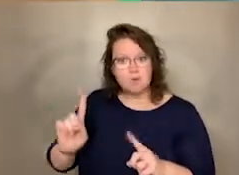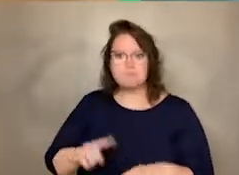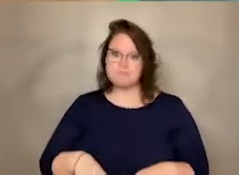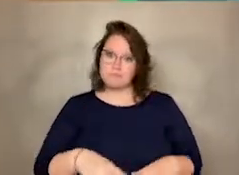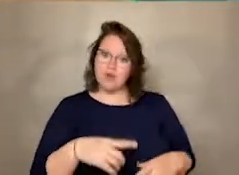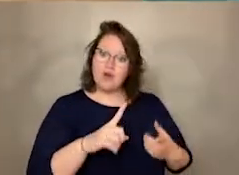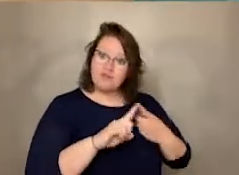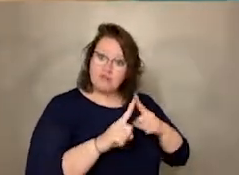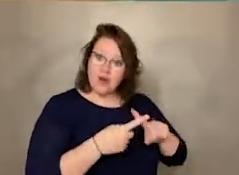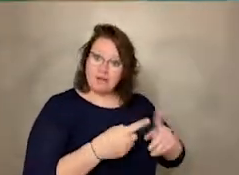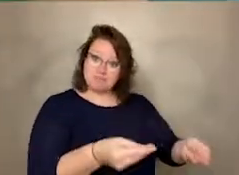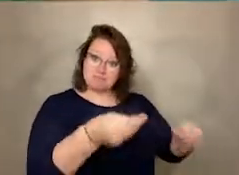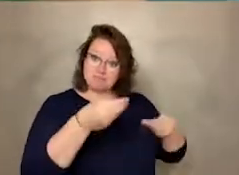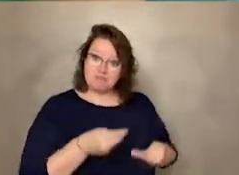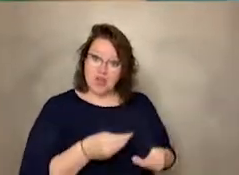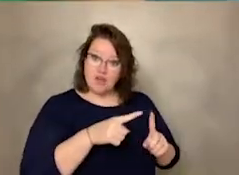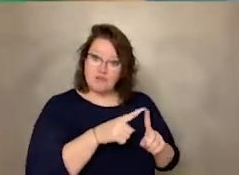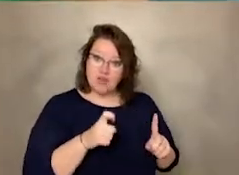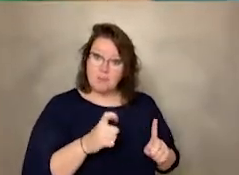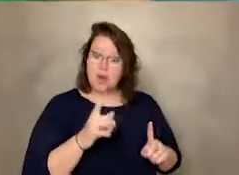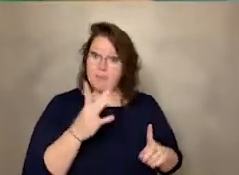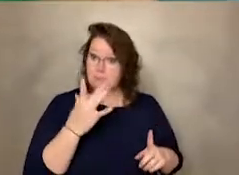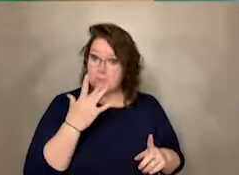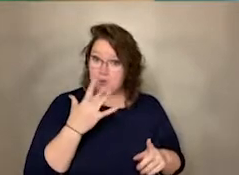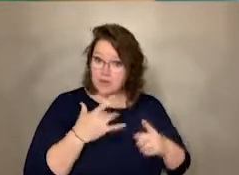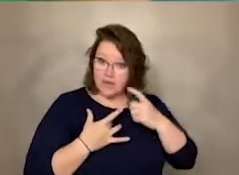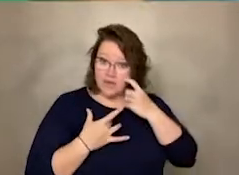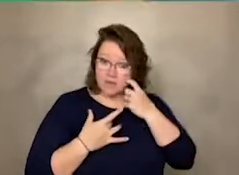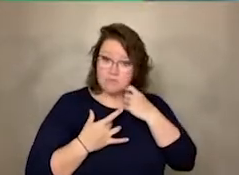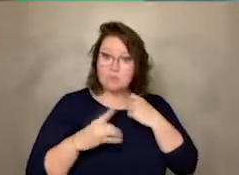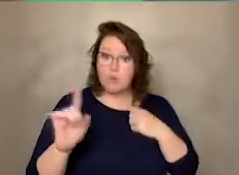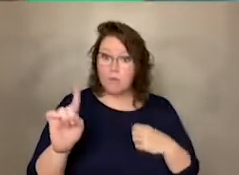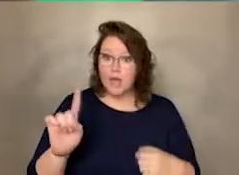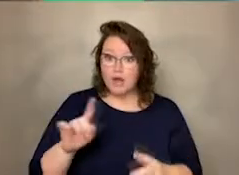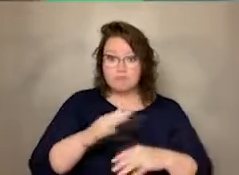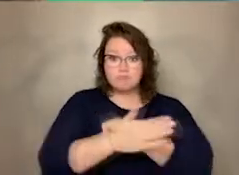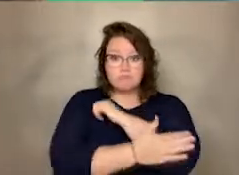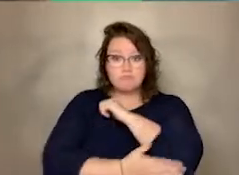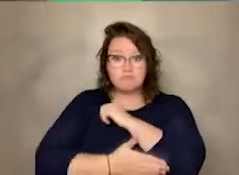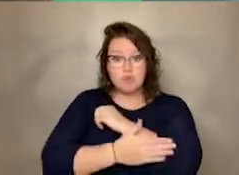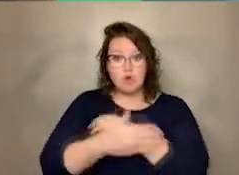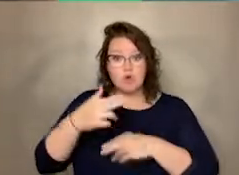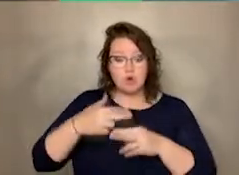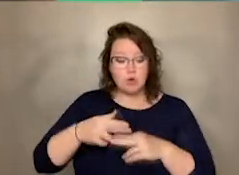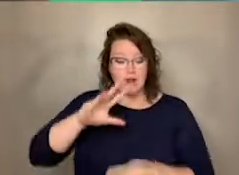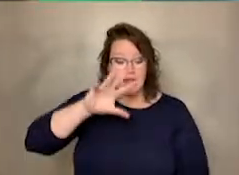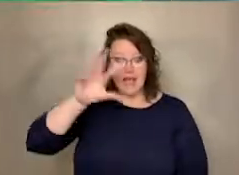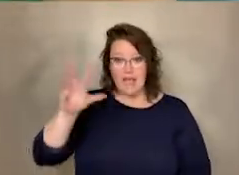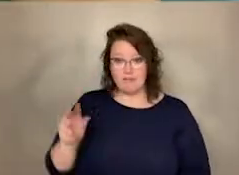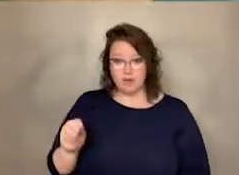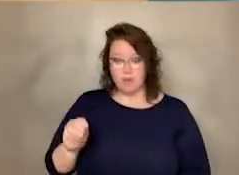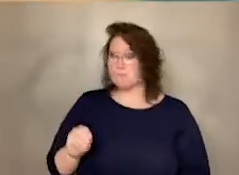birthday. It came from a solid piece of wood in Africa. So this part is